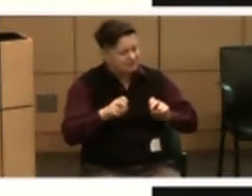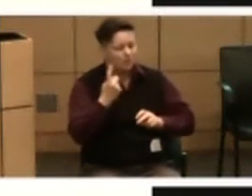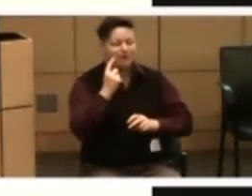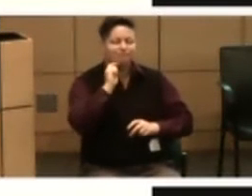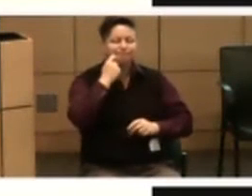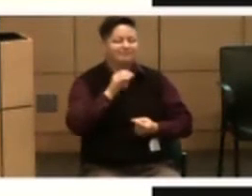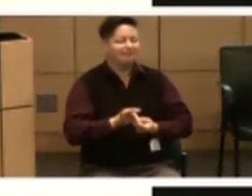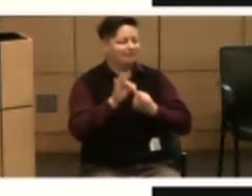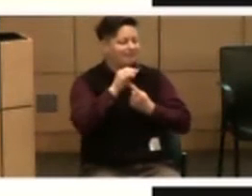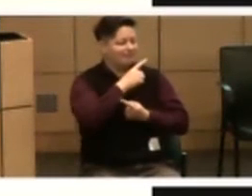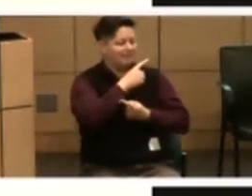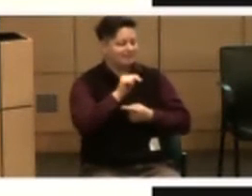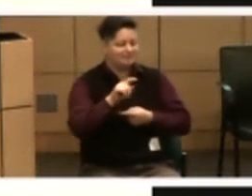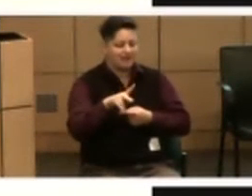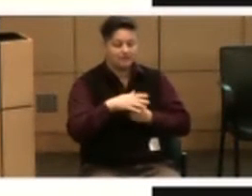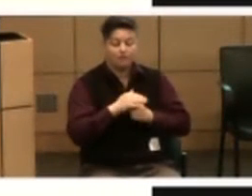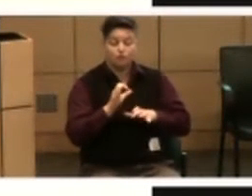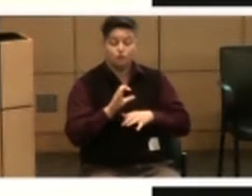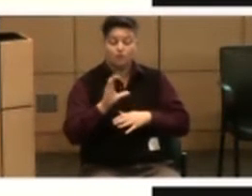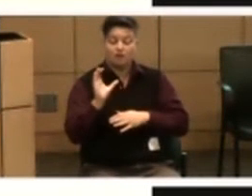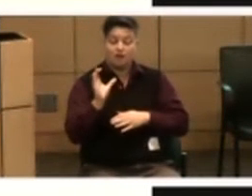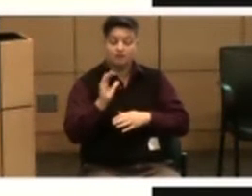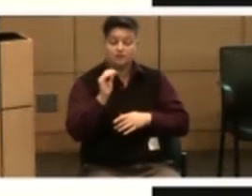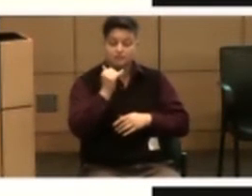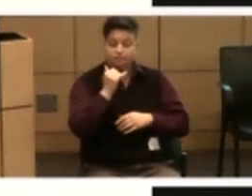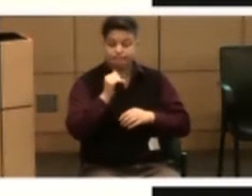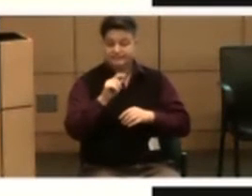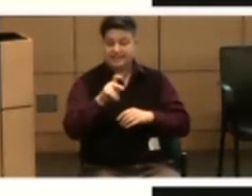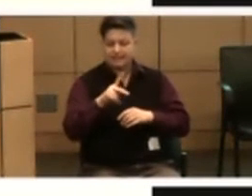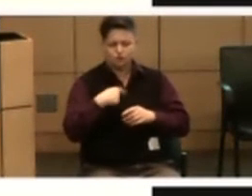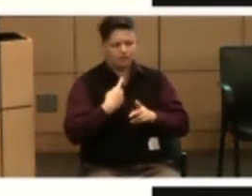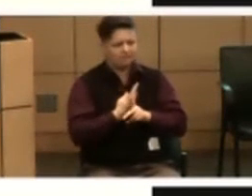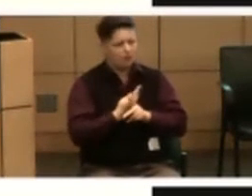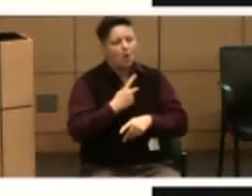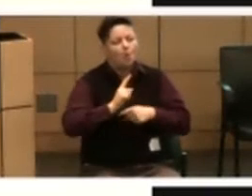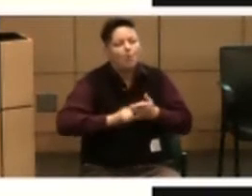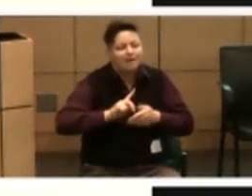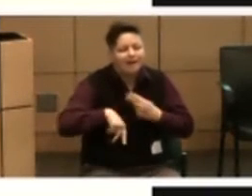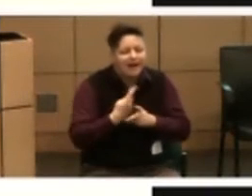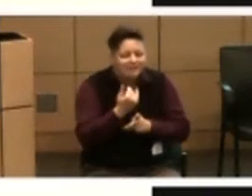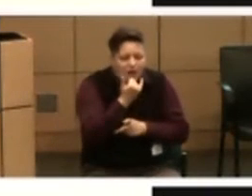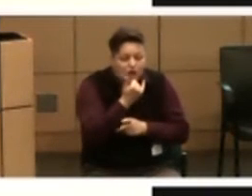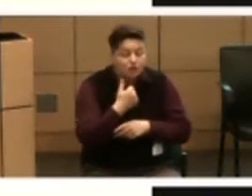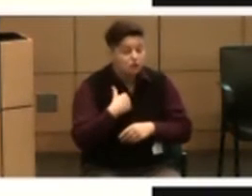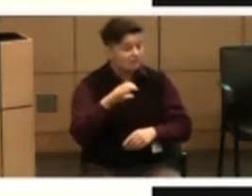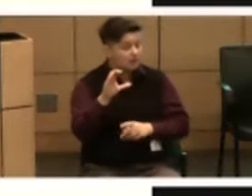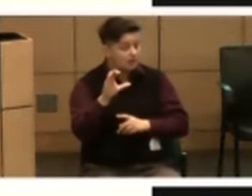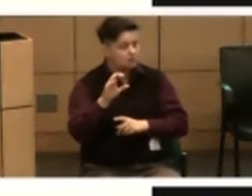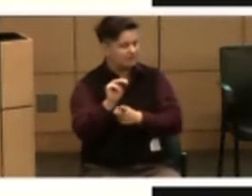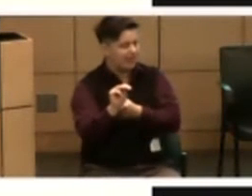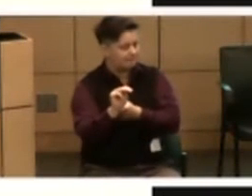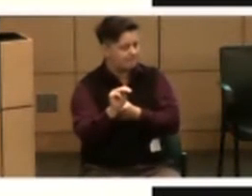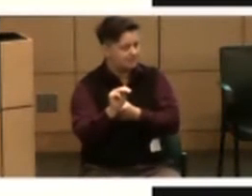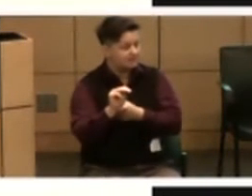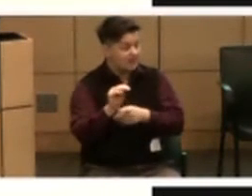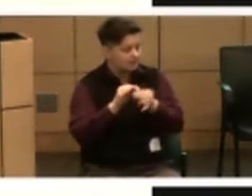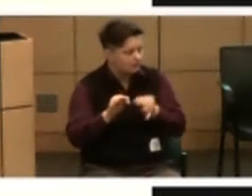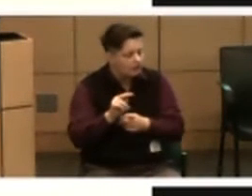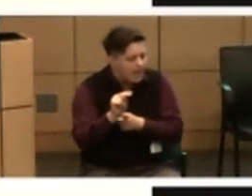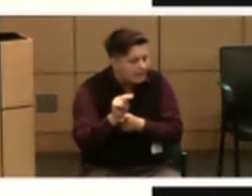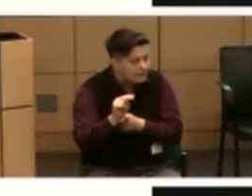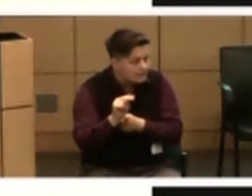if you do a consonant task, you can actually figure out, well, what errors? So if the consonant was an M, did they say N? Did they